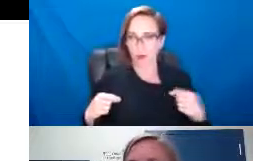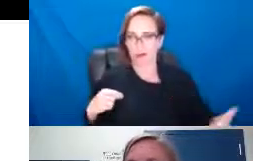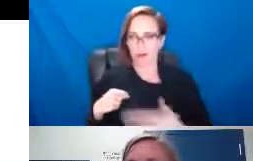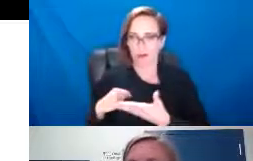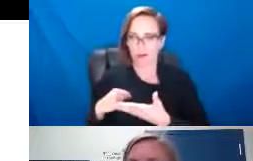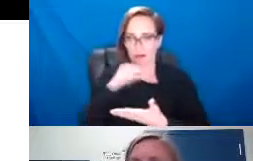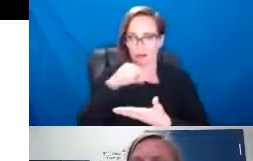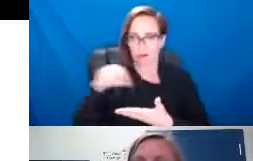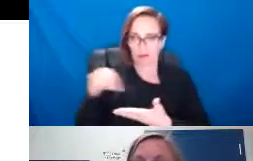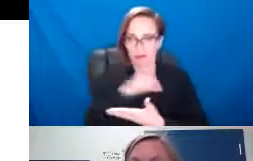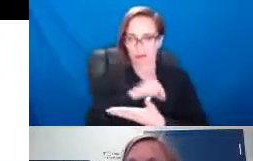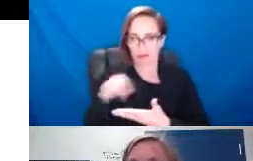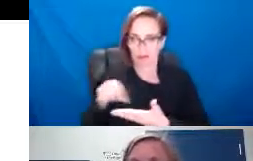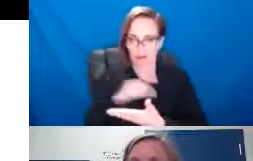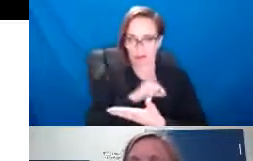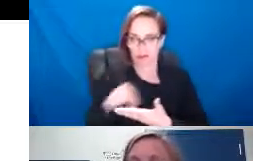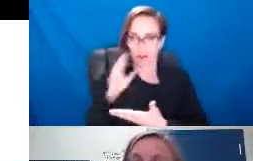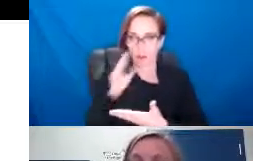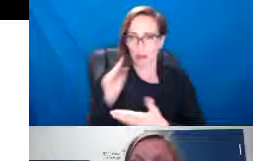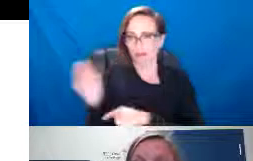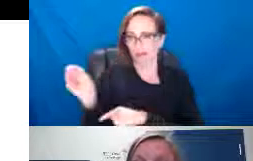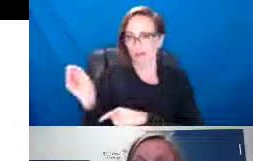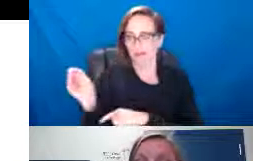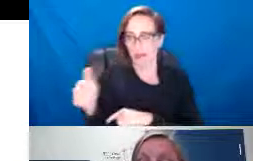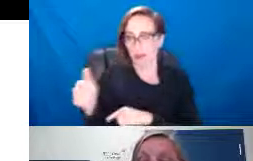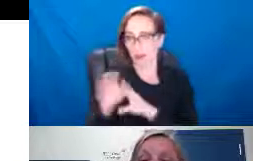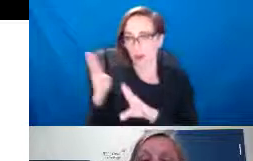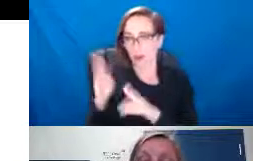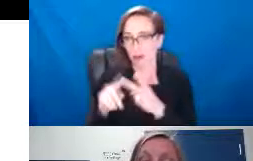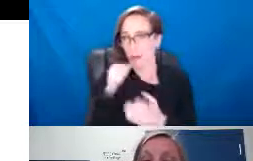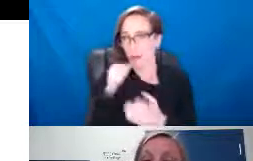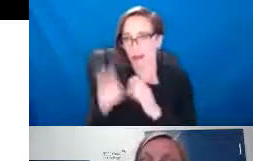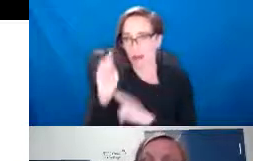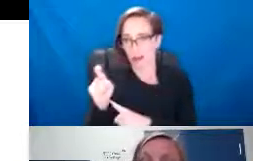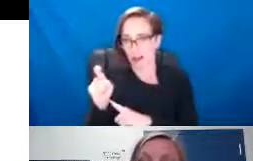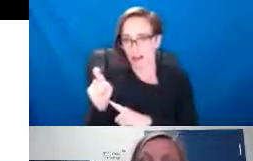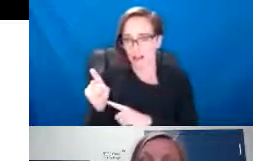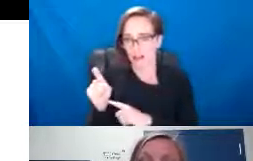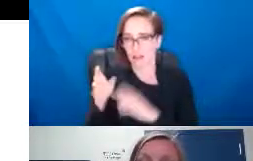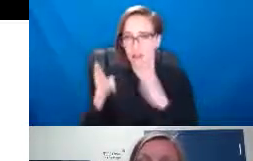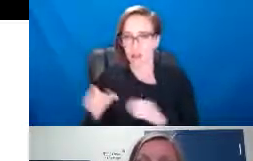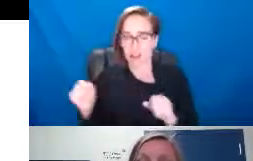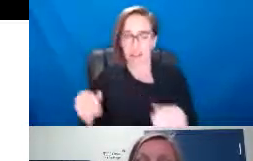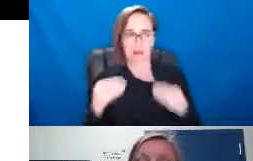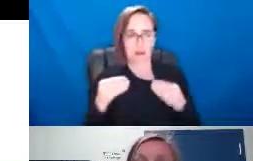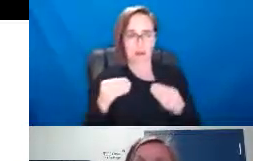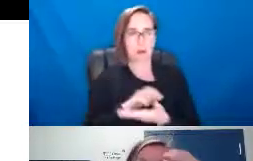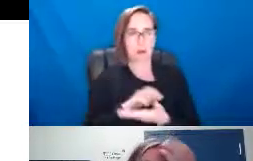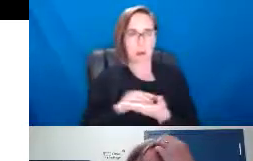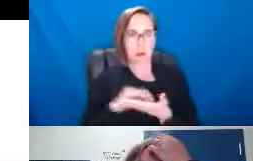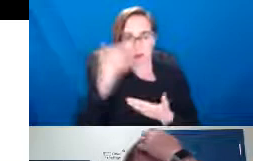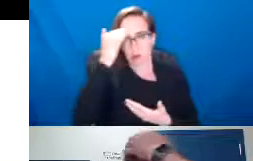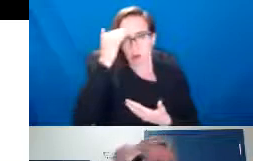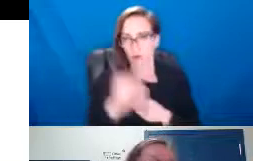send off a note and put it in the door or their mailbox so that they're able to get that communication from me. And